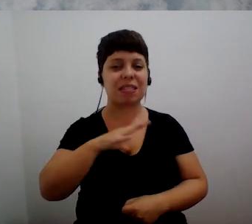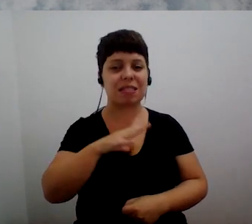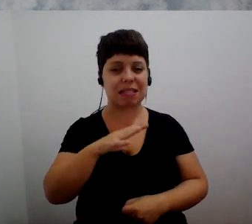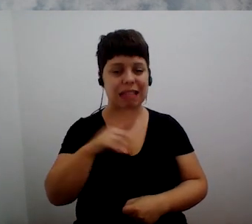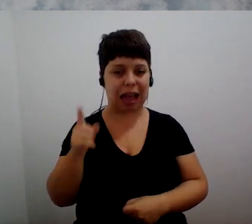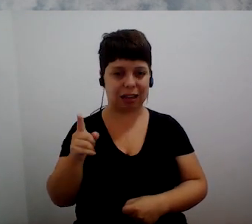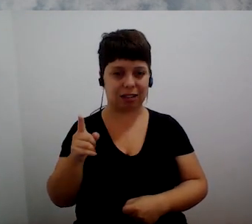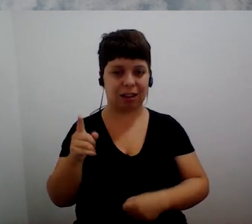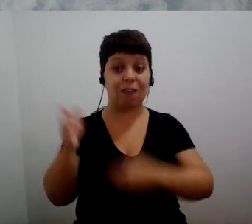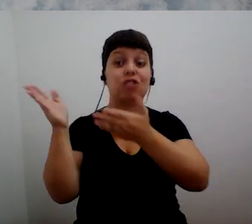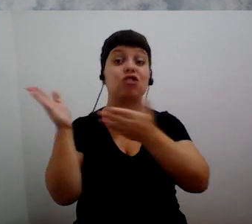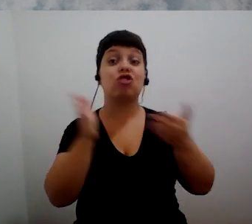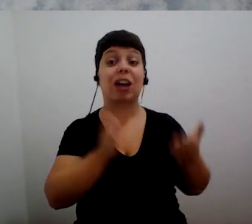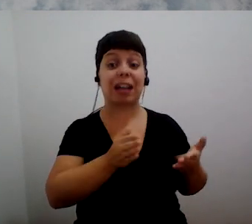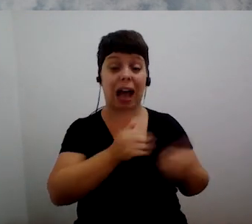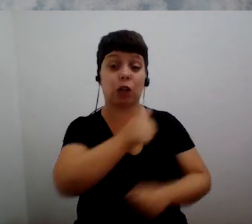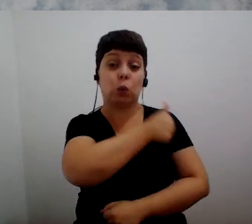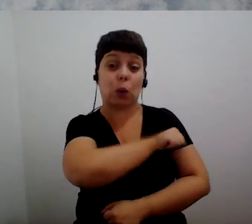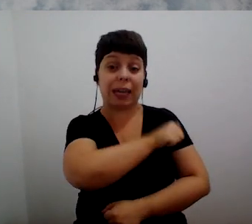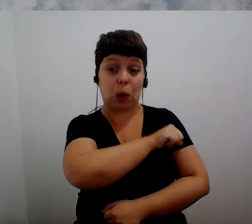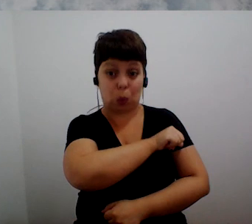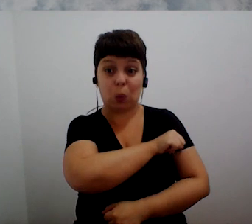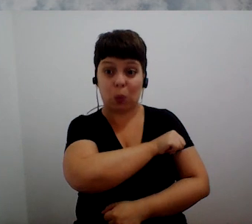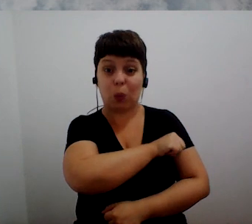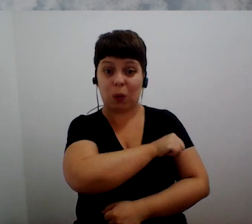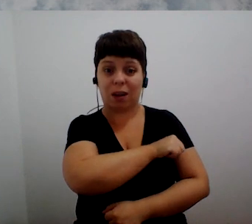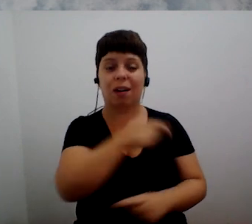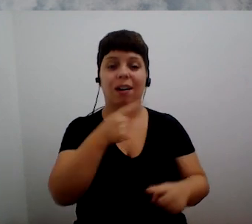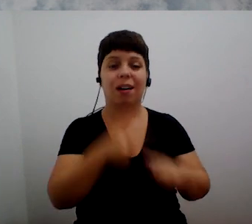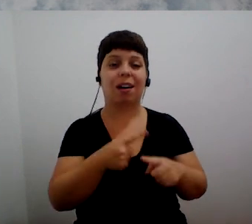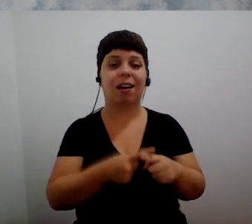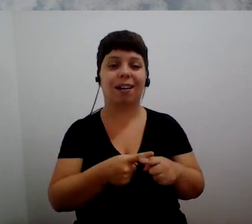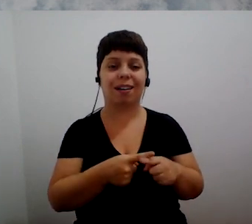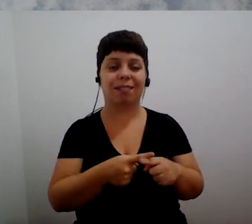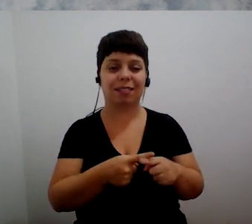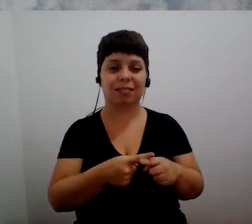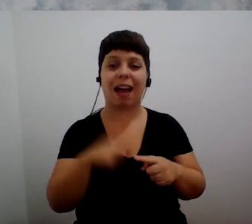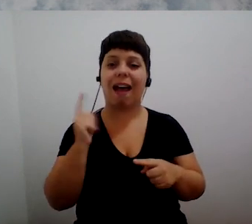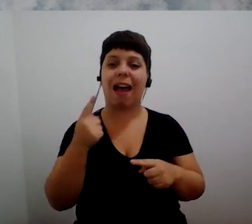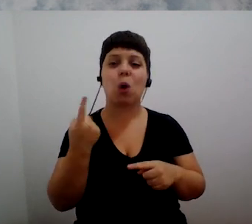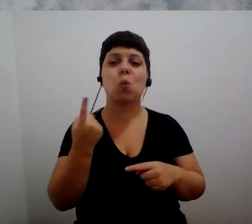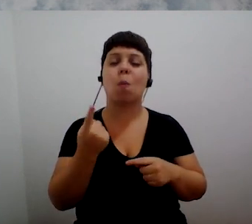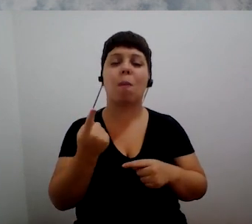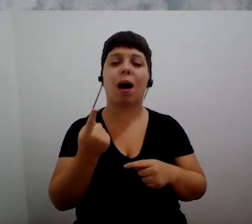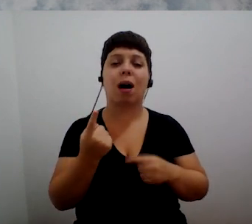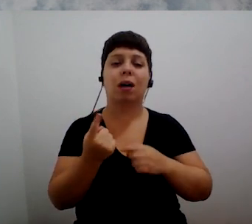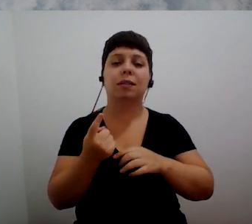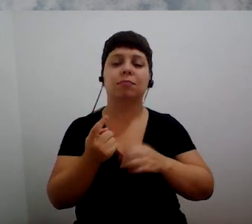is part of the Ocean, One Ocean expedition, which is a 1.5-year